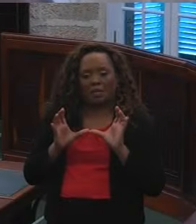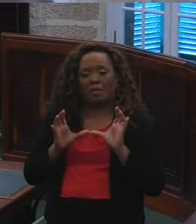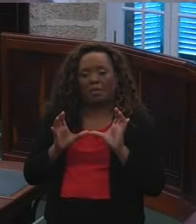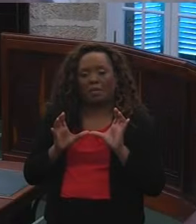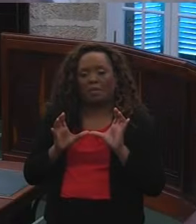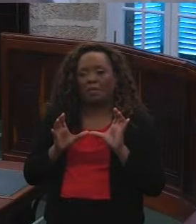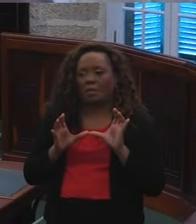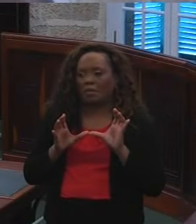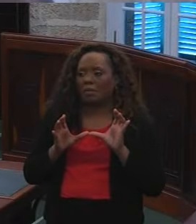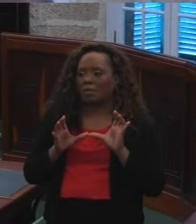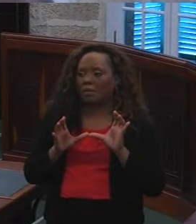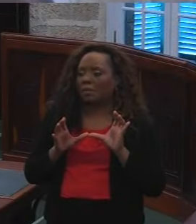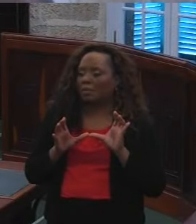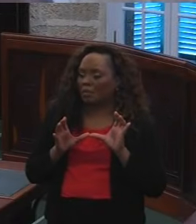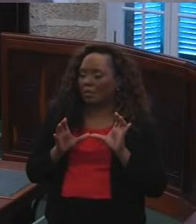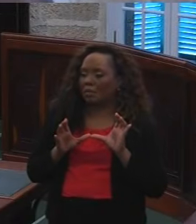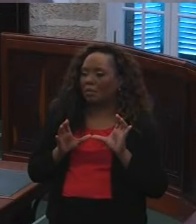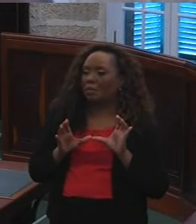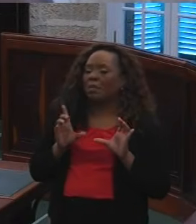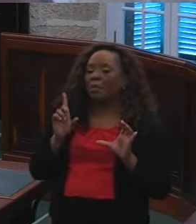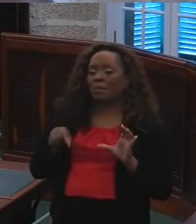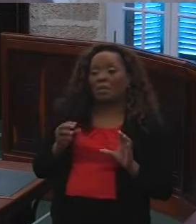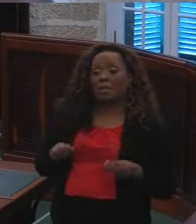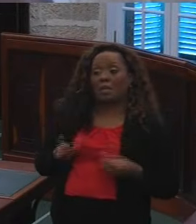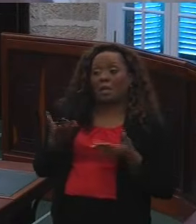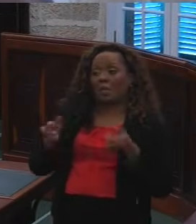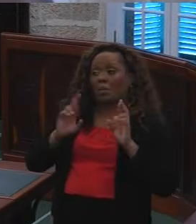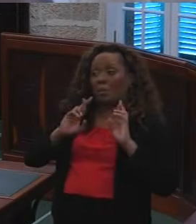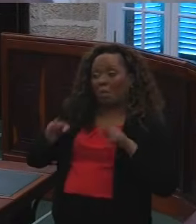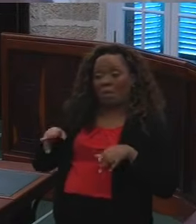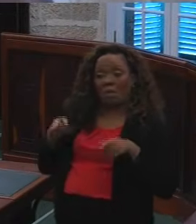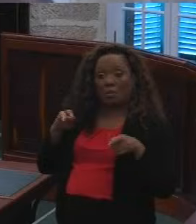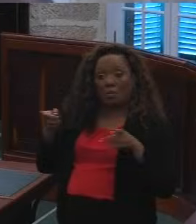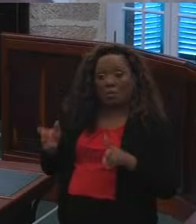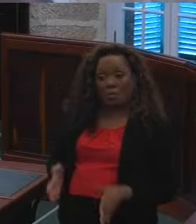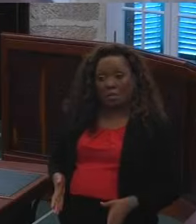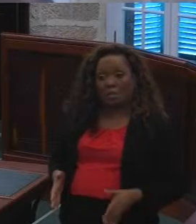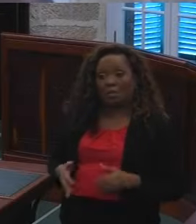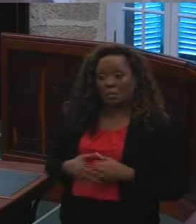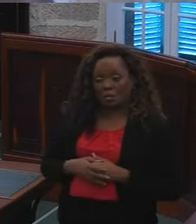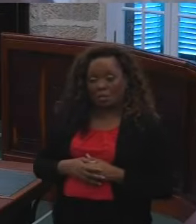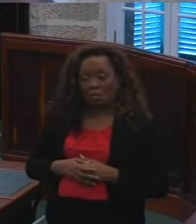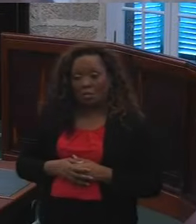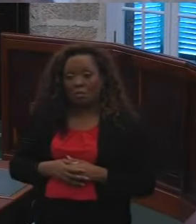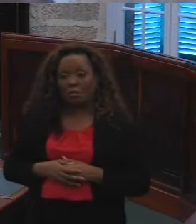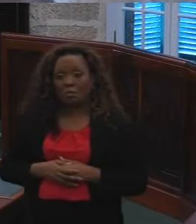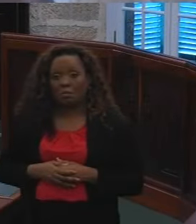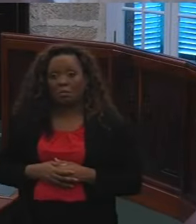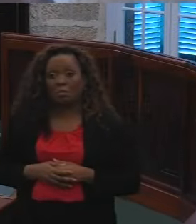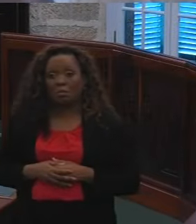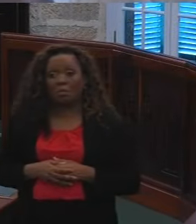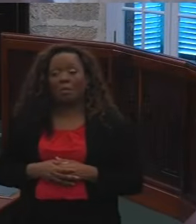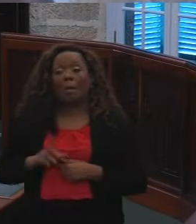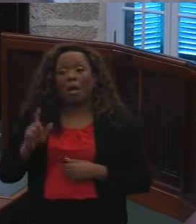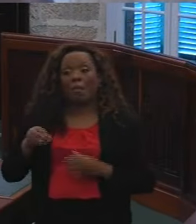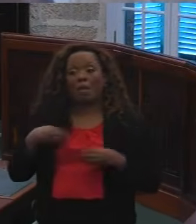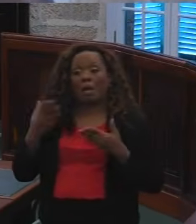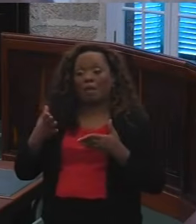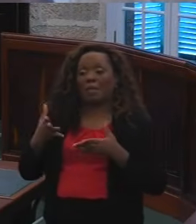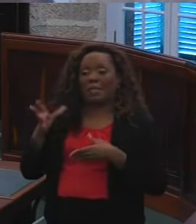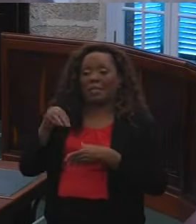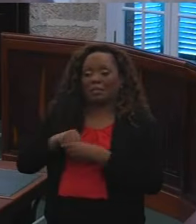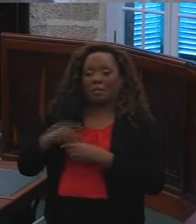a report and submit that report to the manager within 40 days after receipt of the notice.